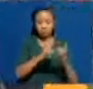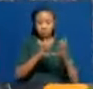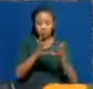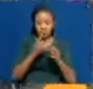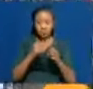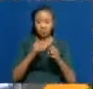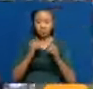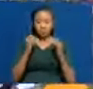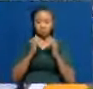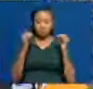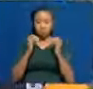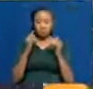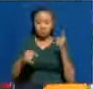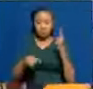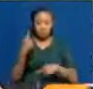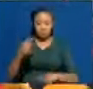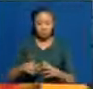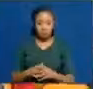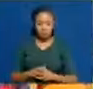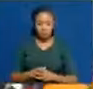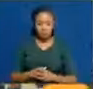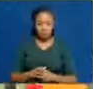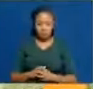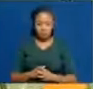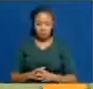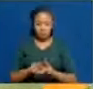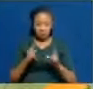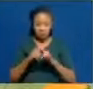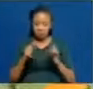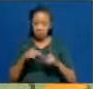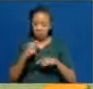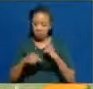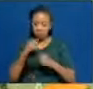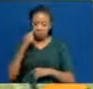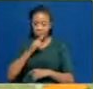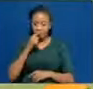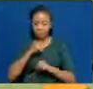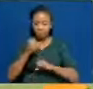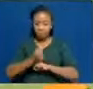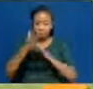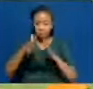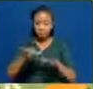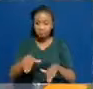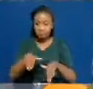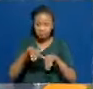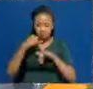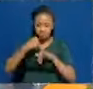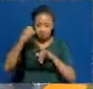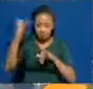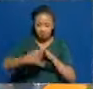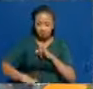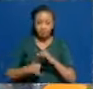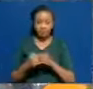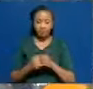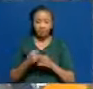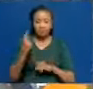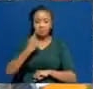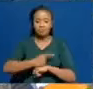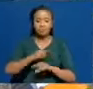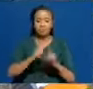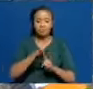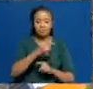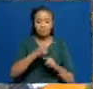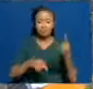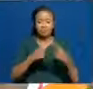up an interesting final day of the season. The tension did not spill over as the fans wait for the final day of the season. Shabana host